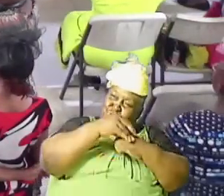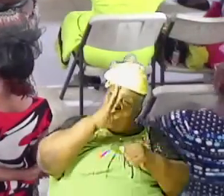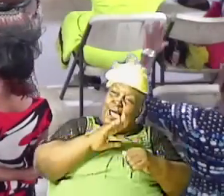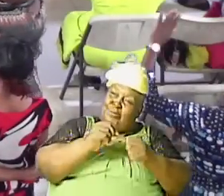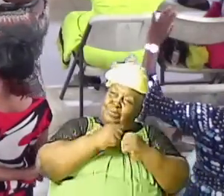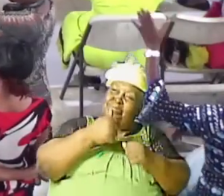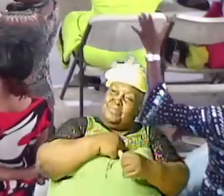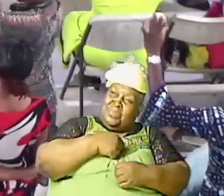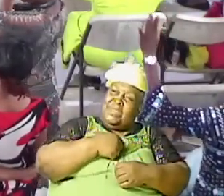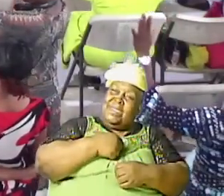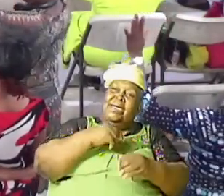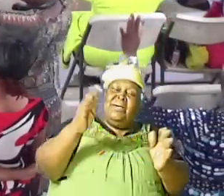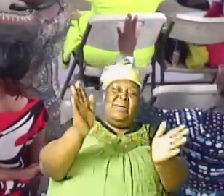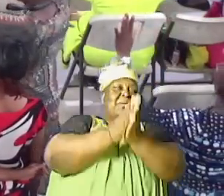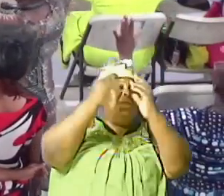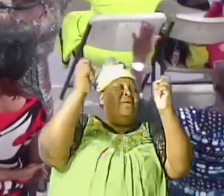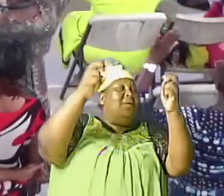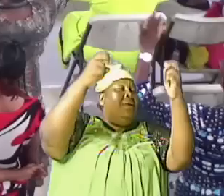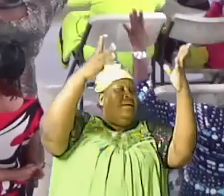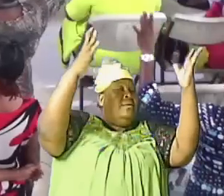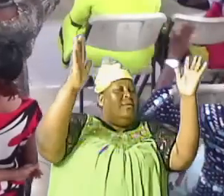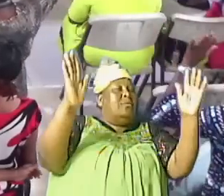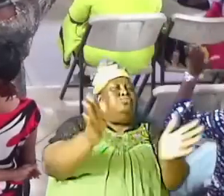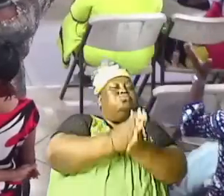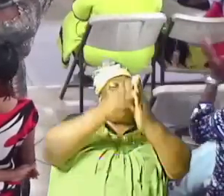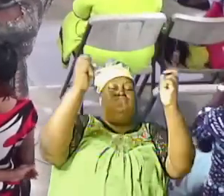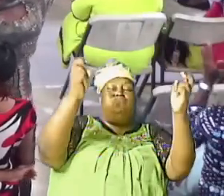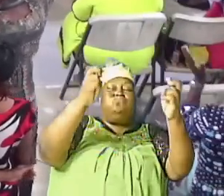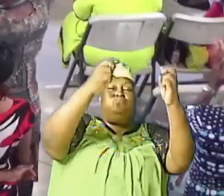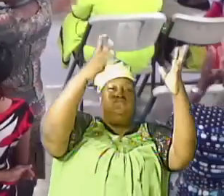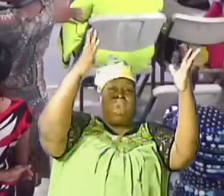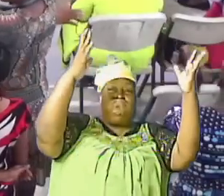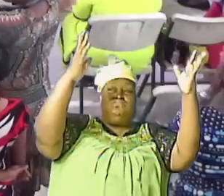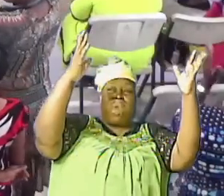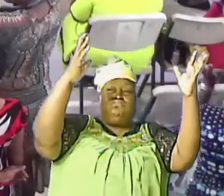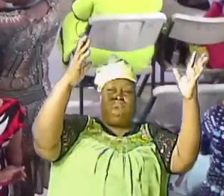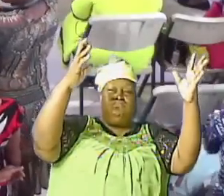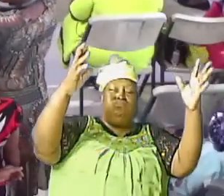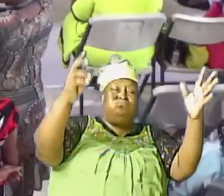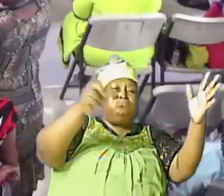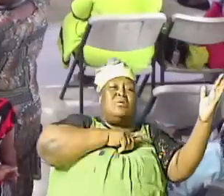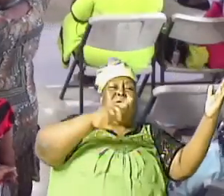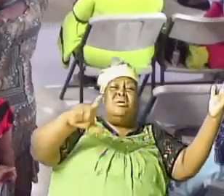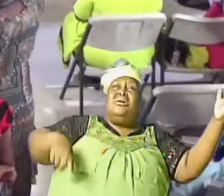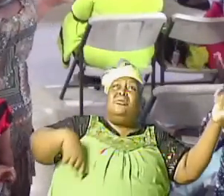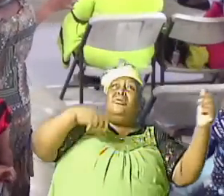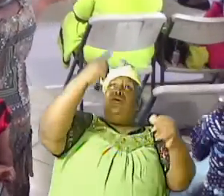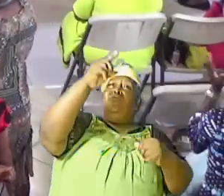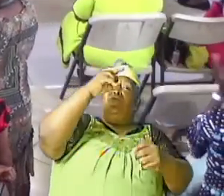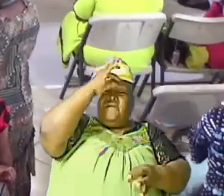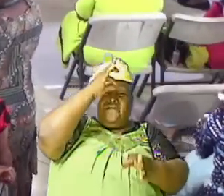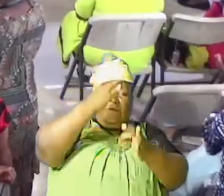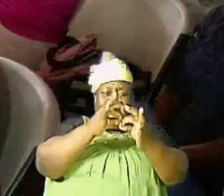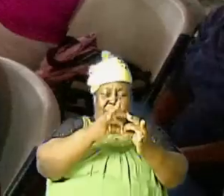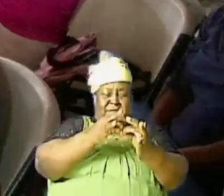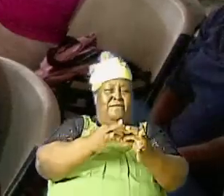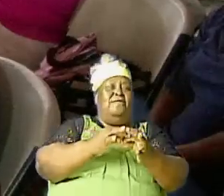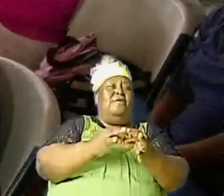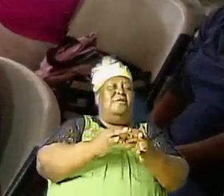Lord? Hallelujah. Hallelujah. God, you are faithful. You are